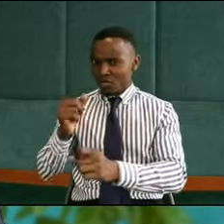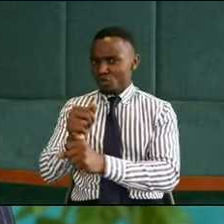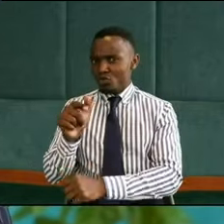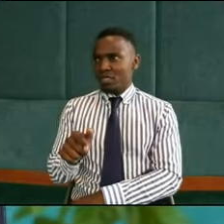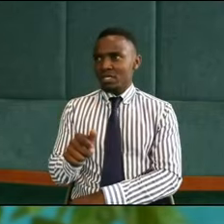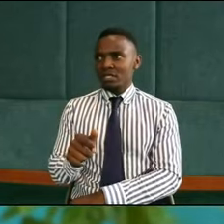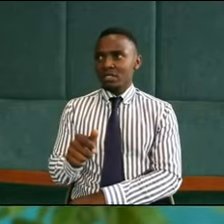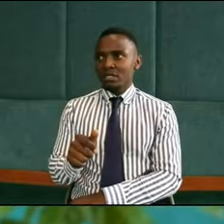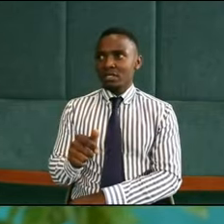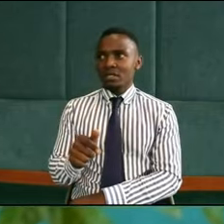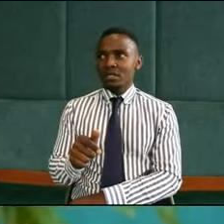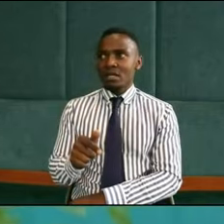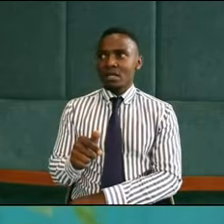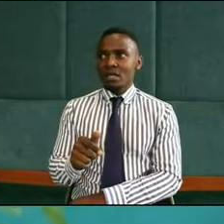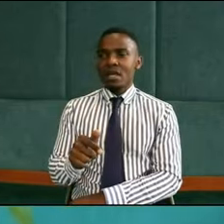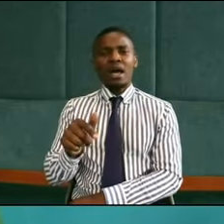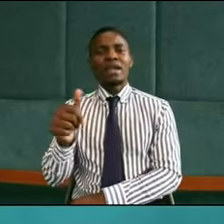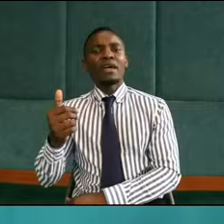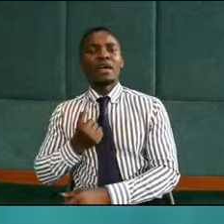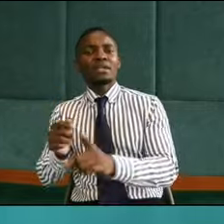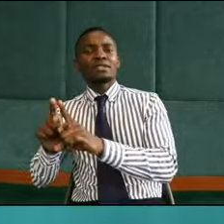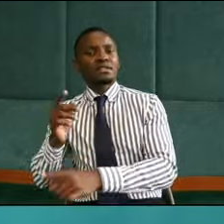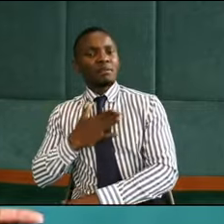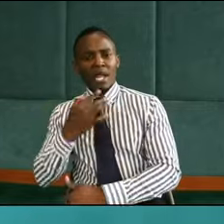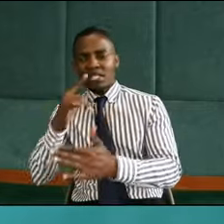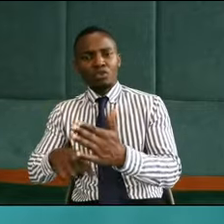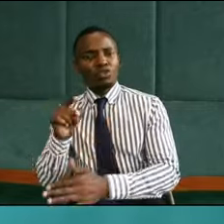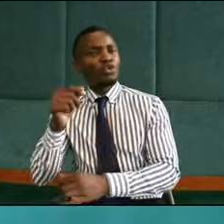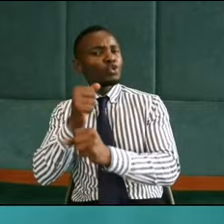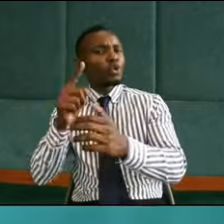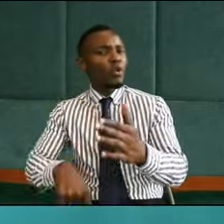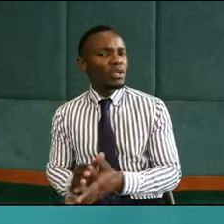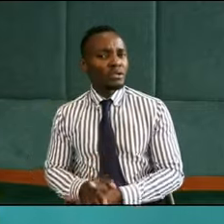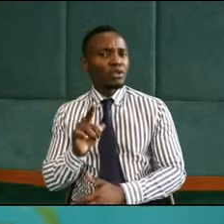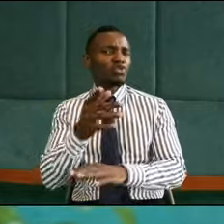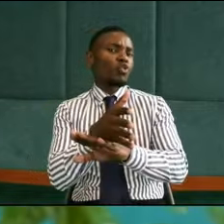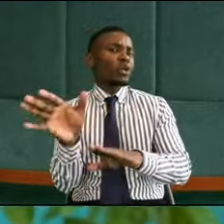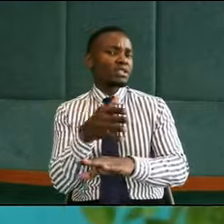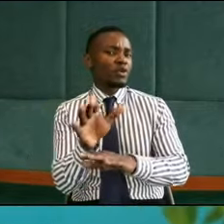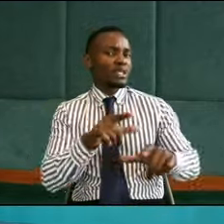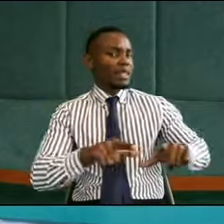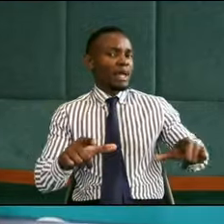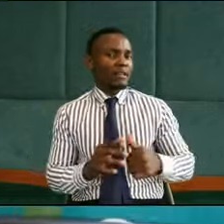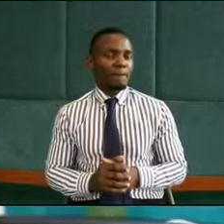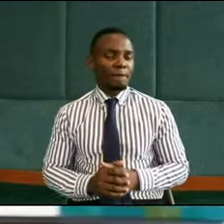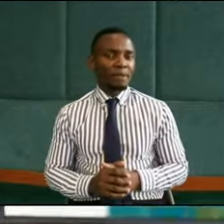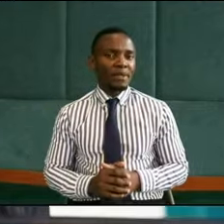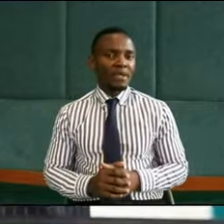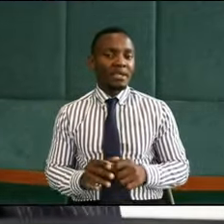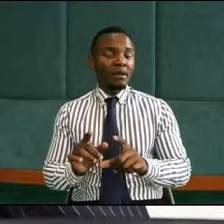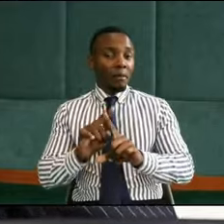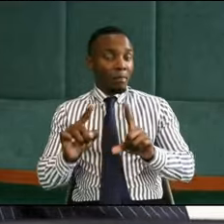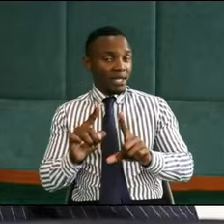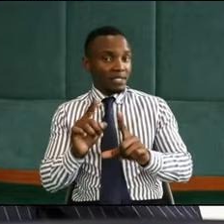mine came and said, what are you doing? What a waste. And she said, when I give to the